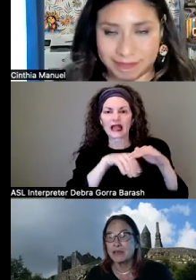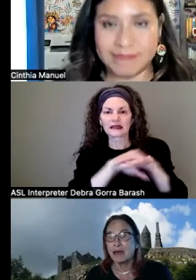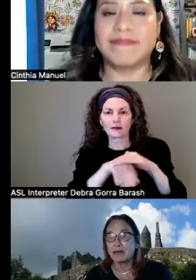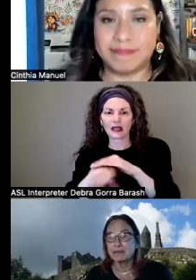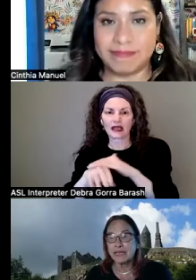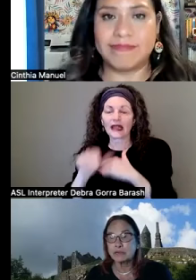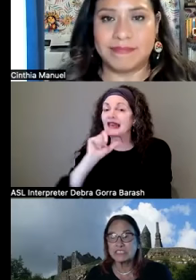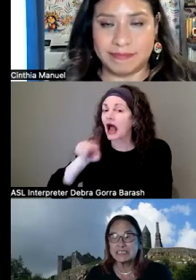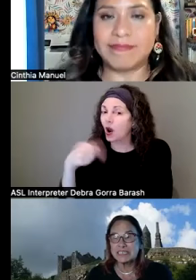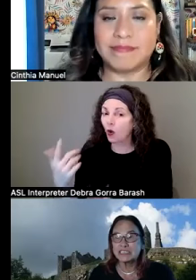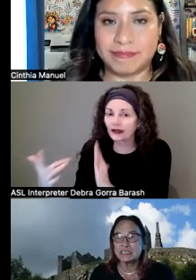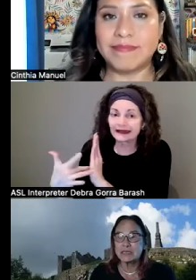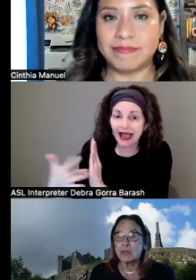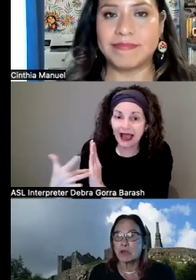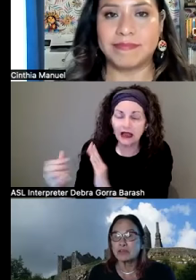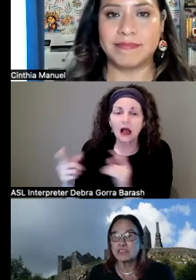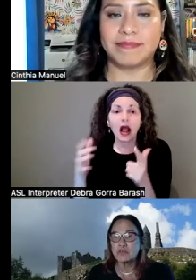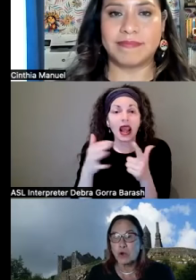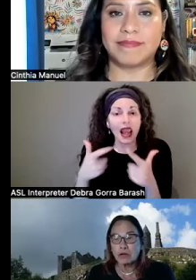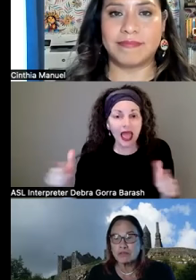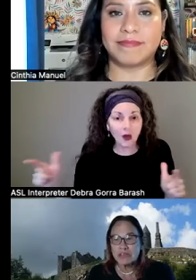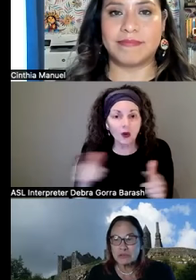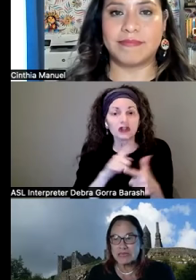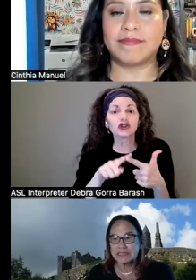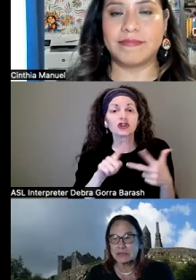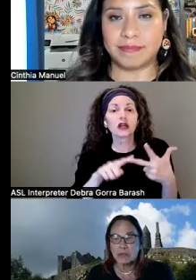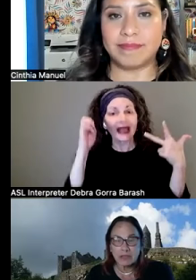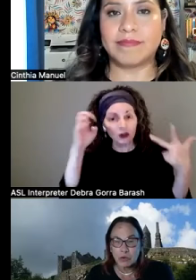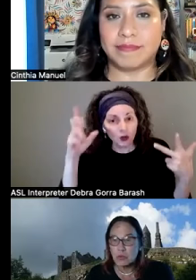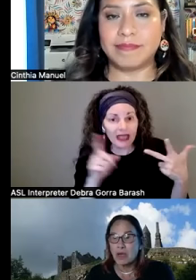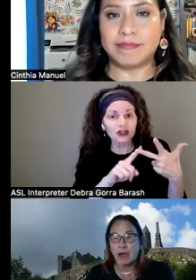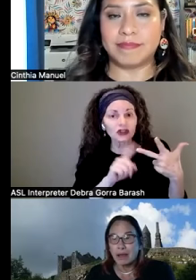and language and education, but also for all of the other things that,